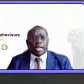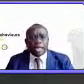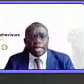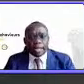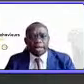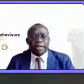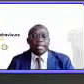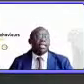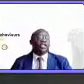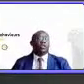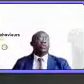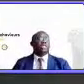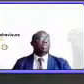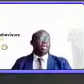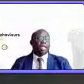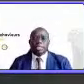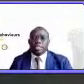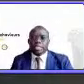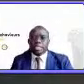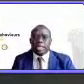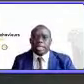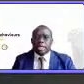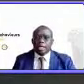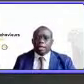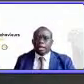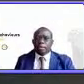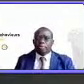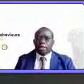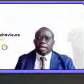and enclavization, which basically means that